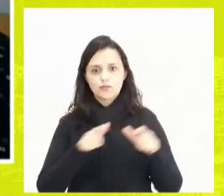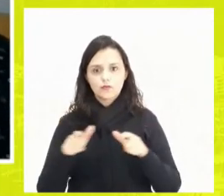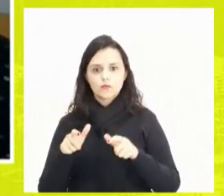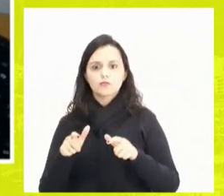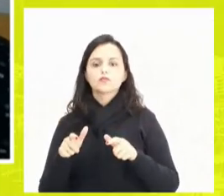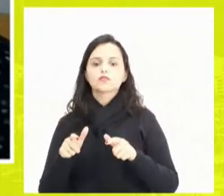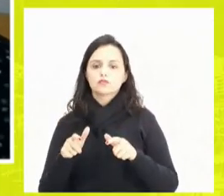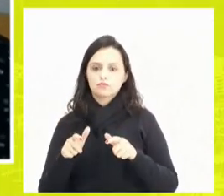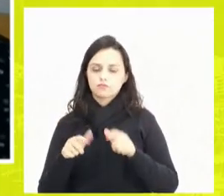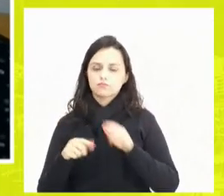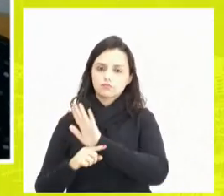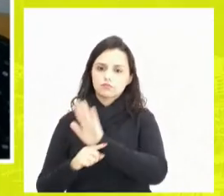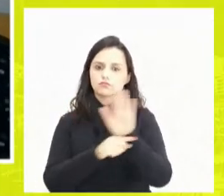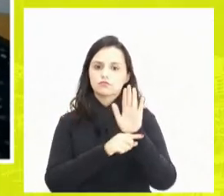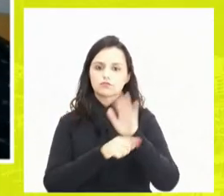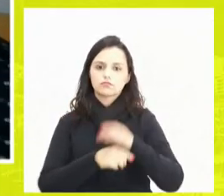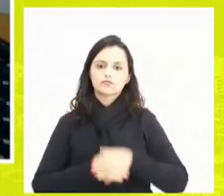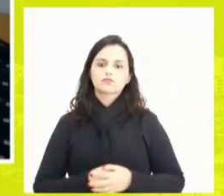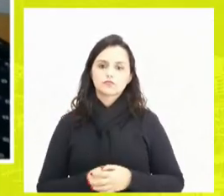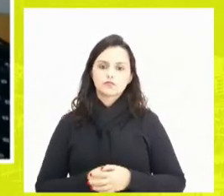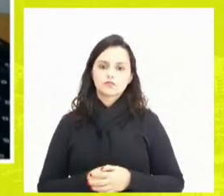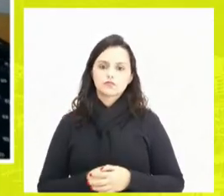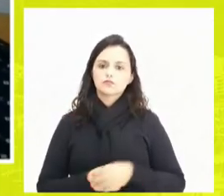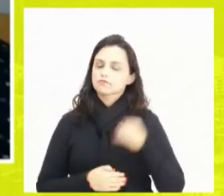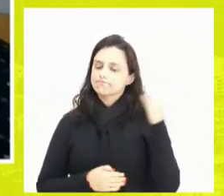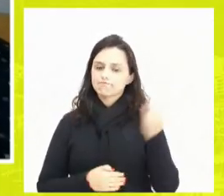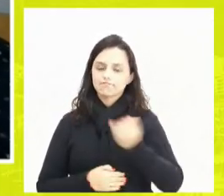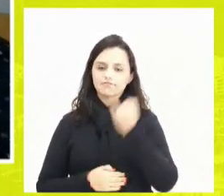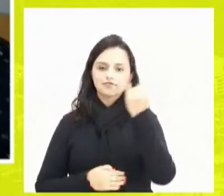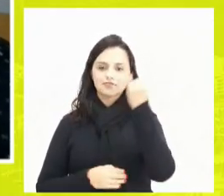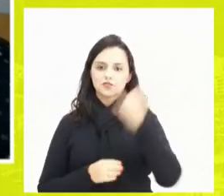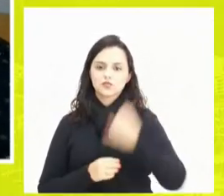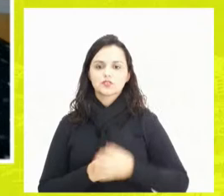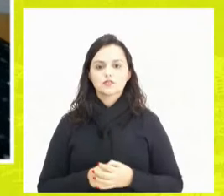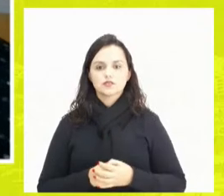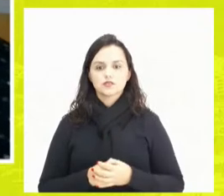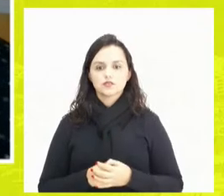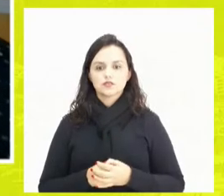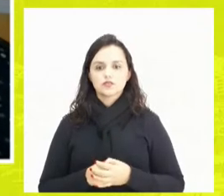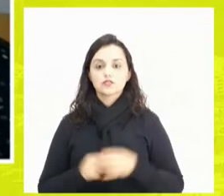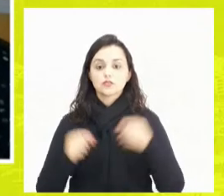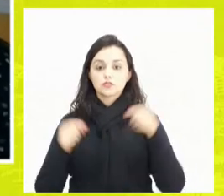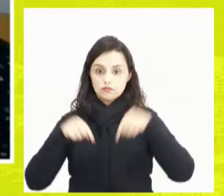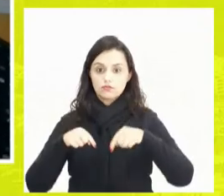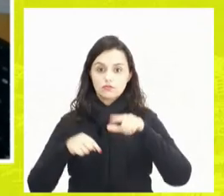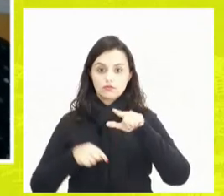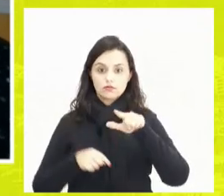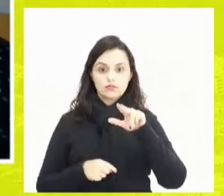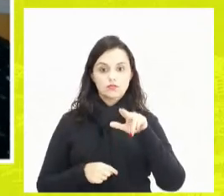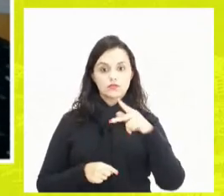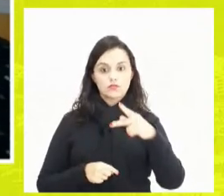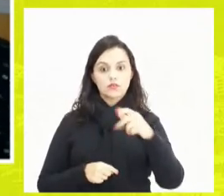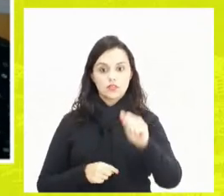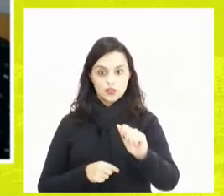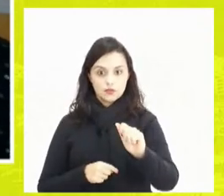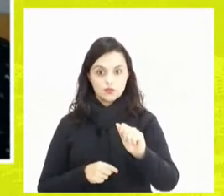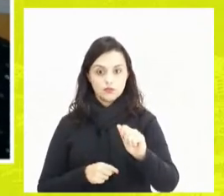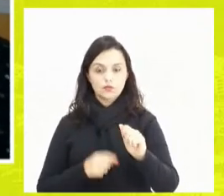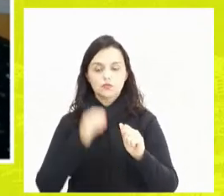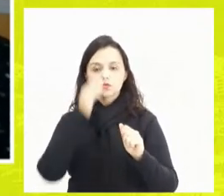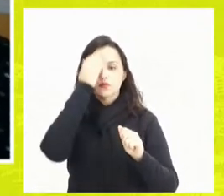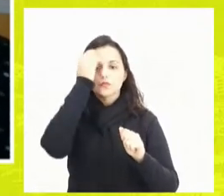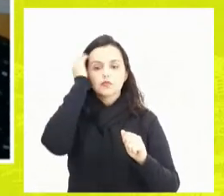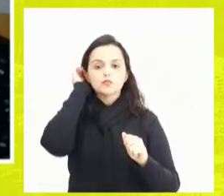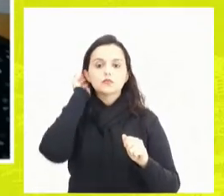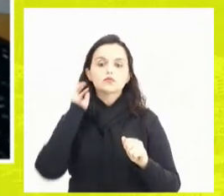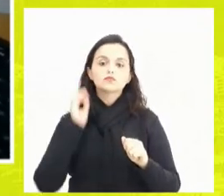thinking we are closer to our mission right this is essential for us at lupa as